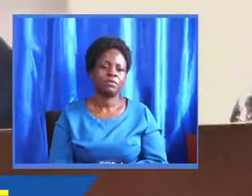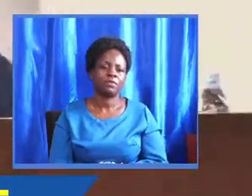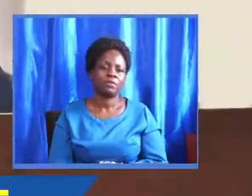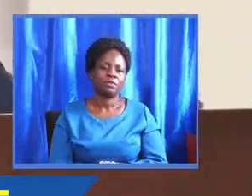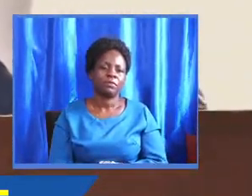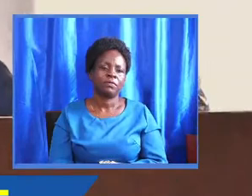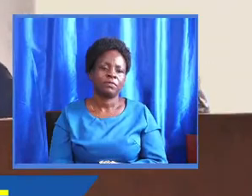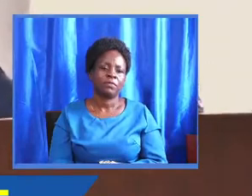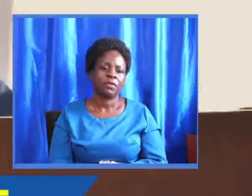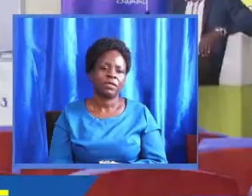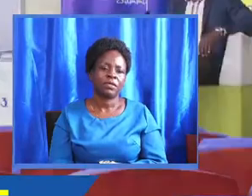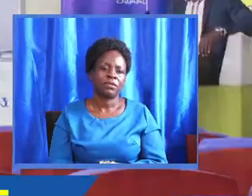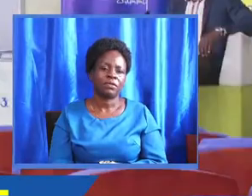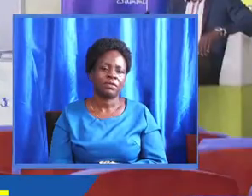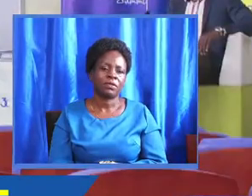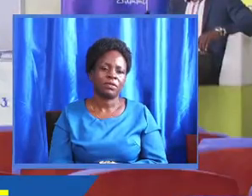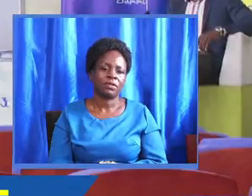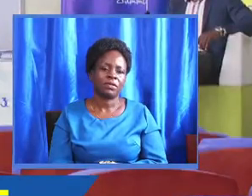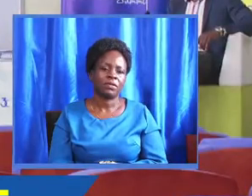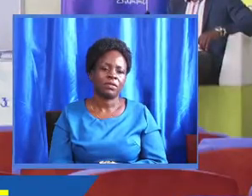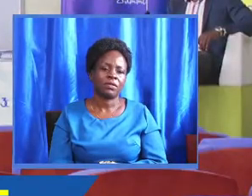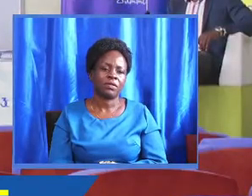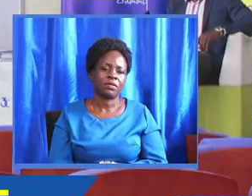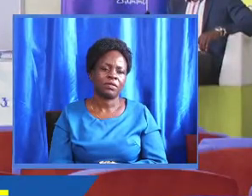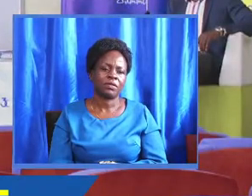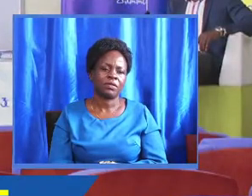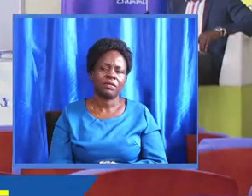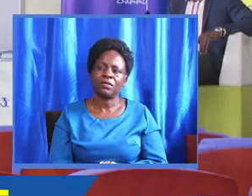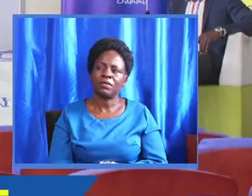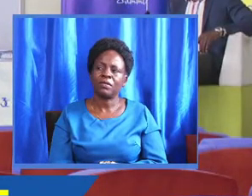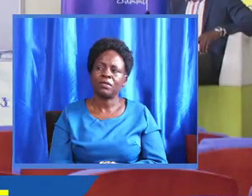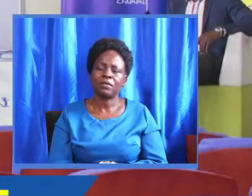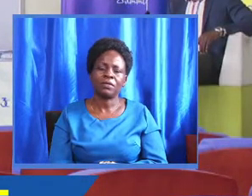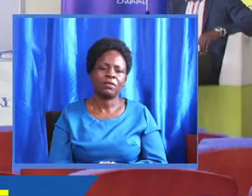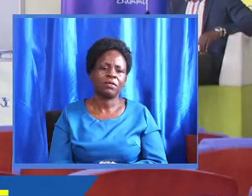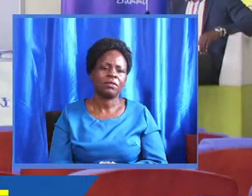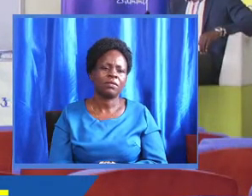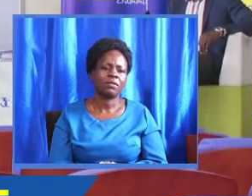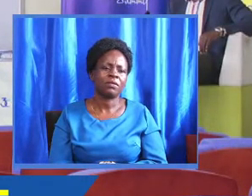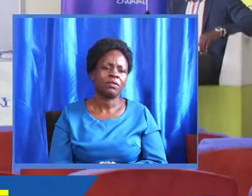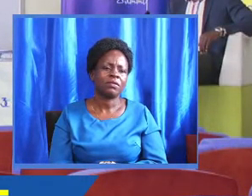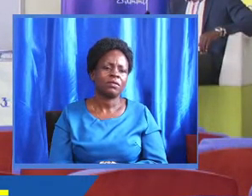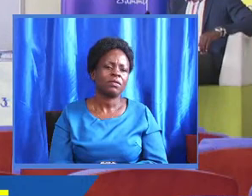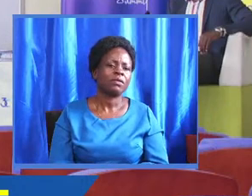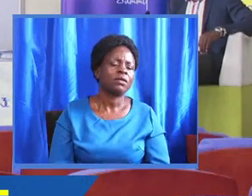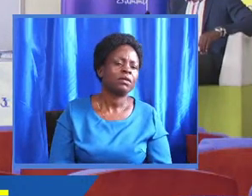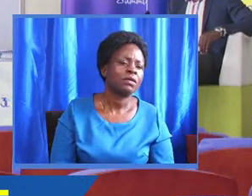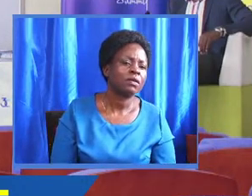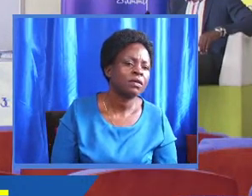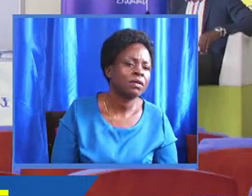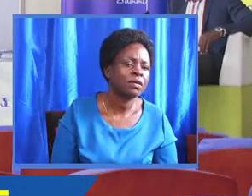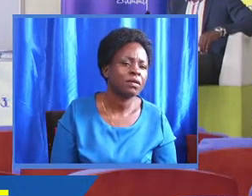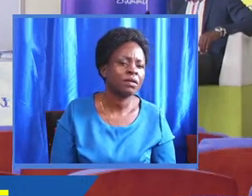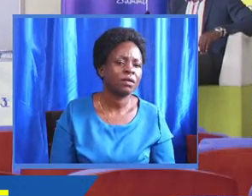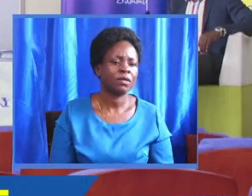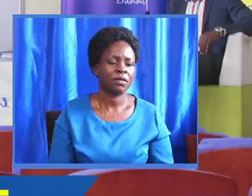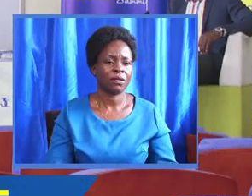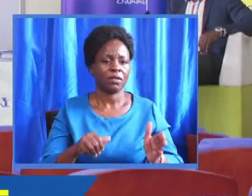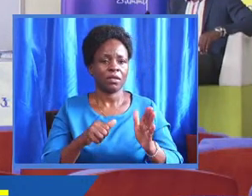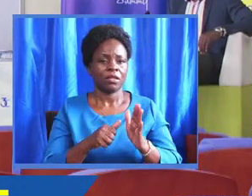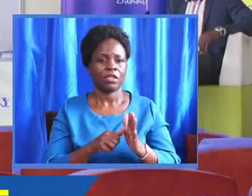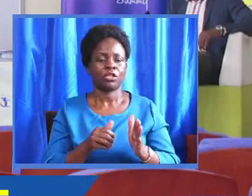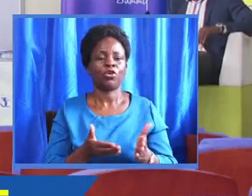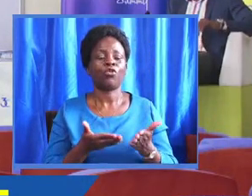like to say that, of course, real estate is also subject to the forces of demand and